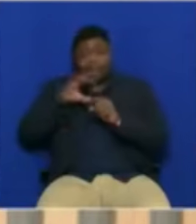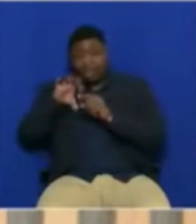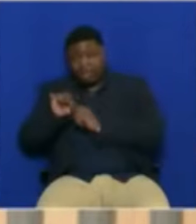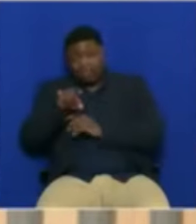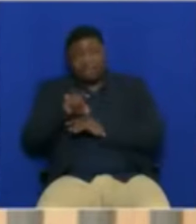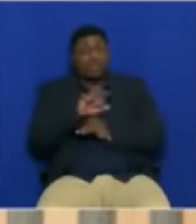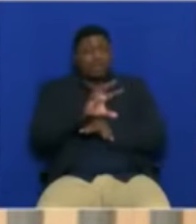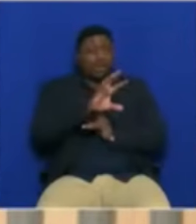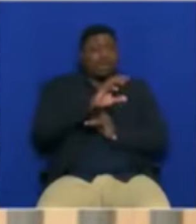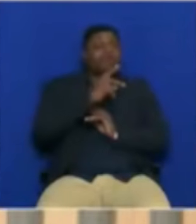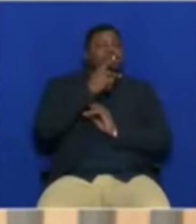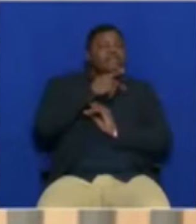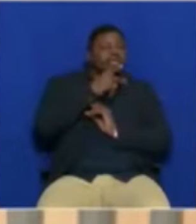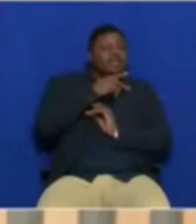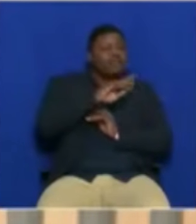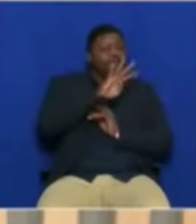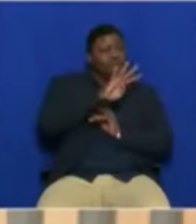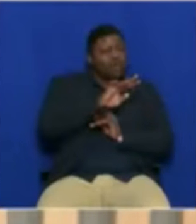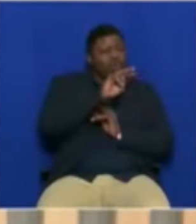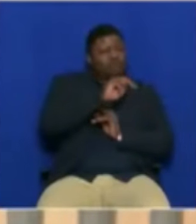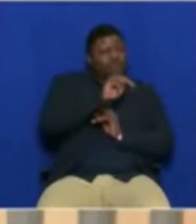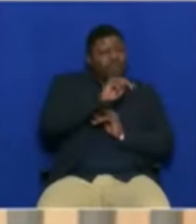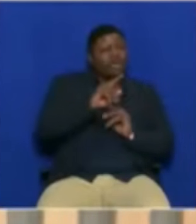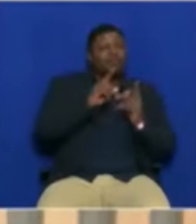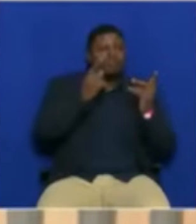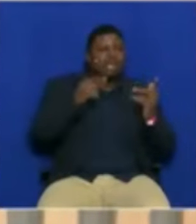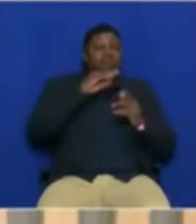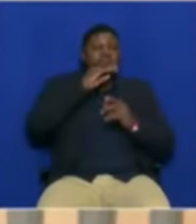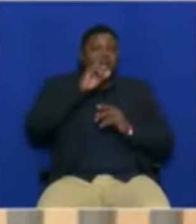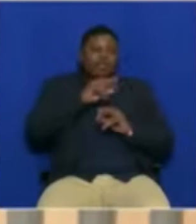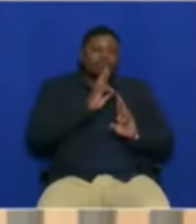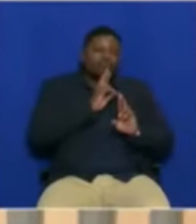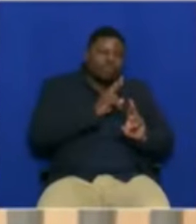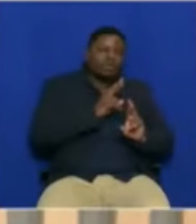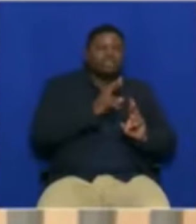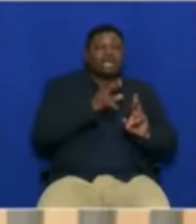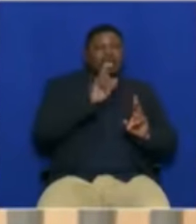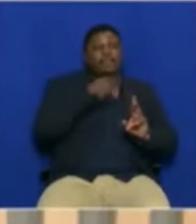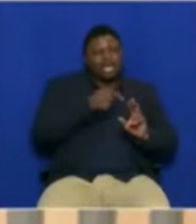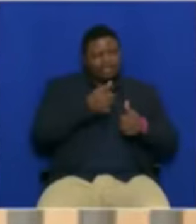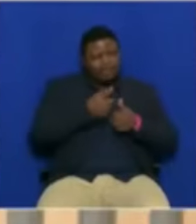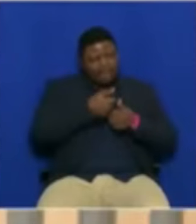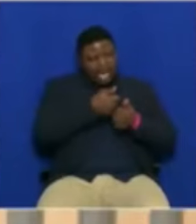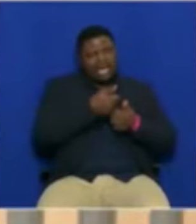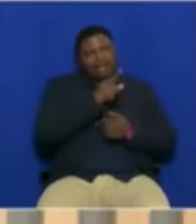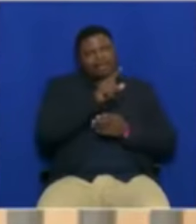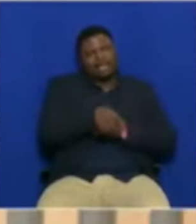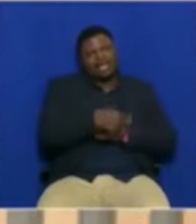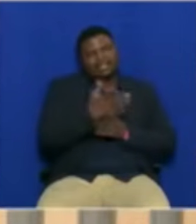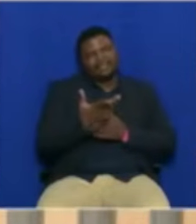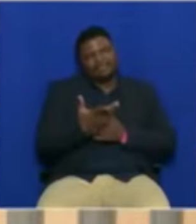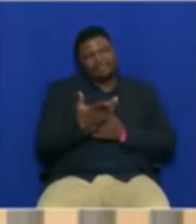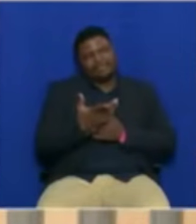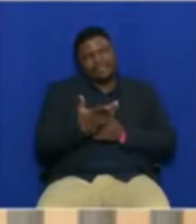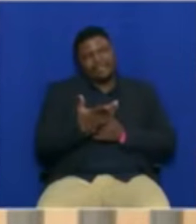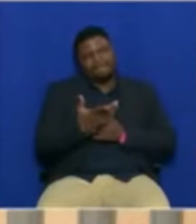Then the 4th of November, if we stay with that, an extra MK 15, we go to page